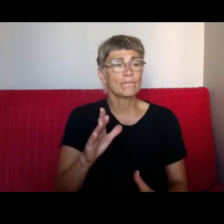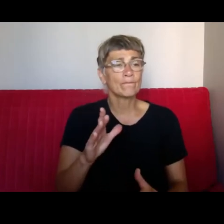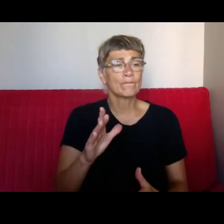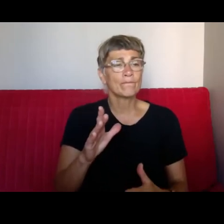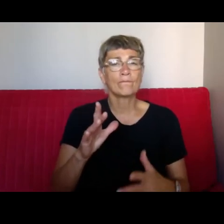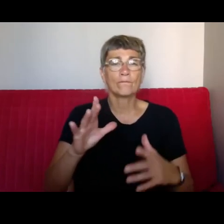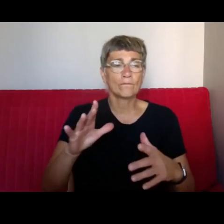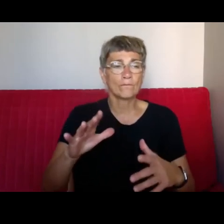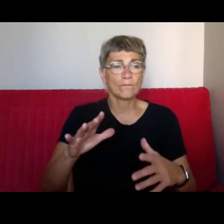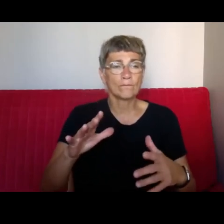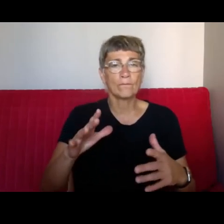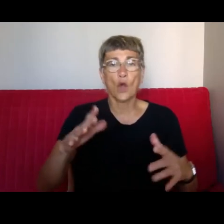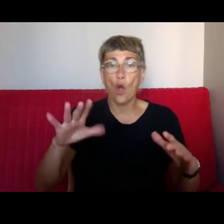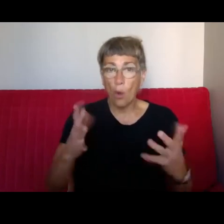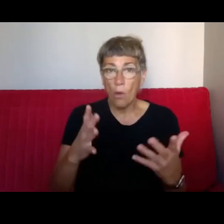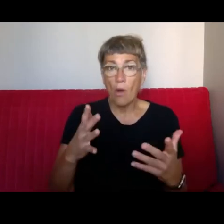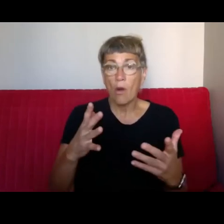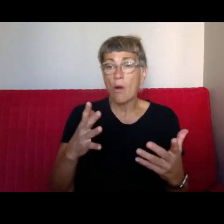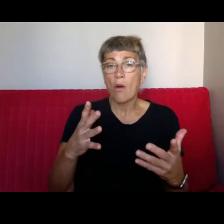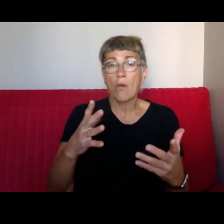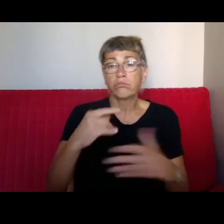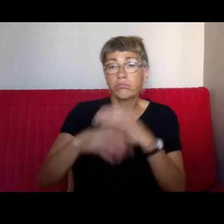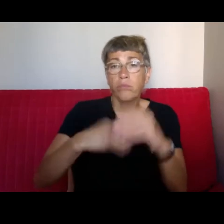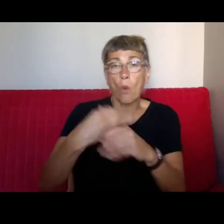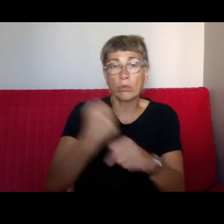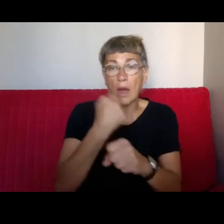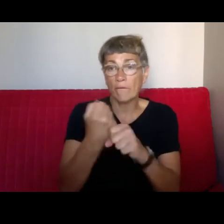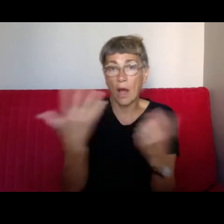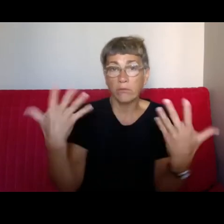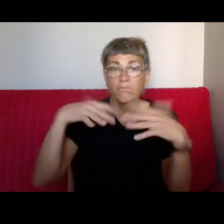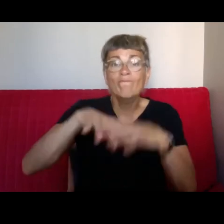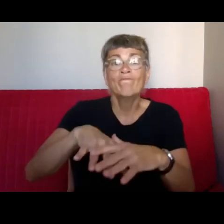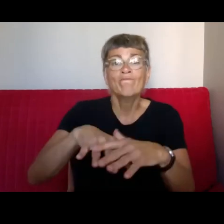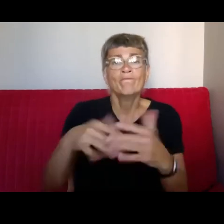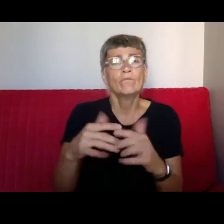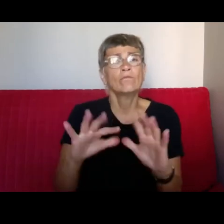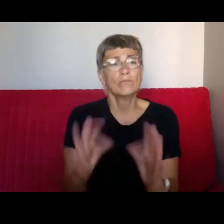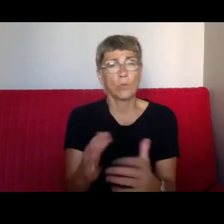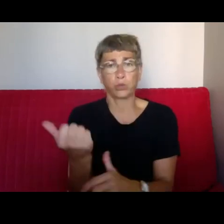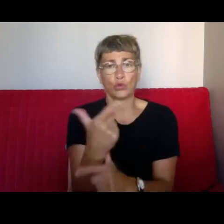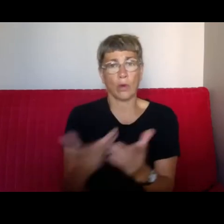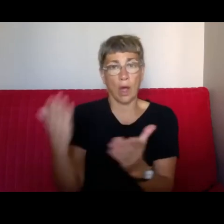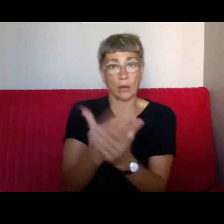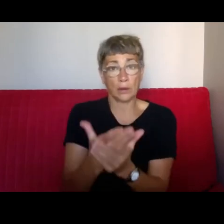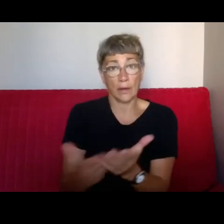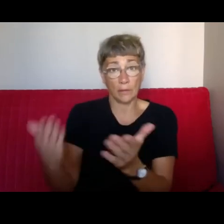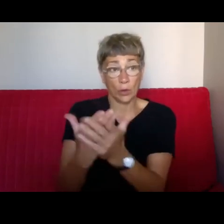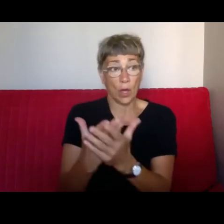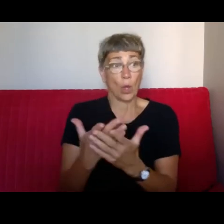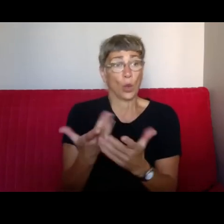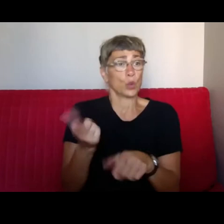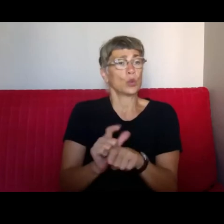have several speakers, and I give the floor